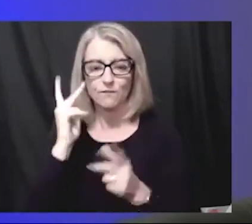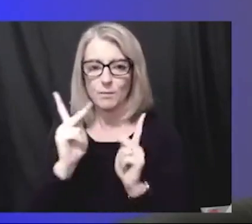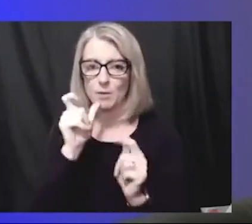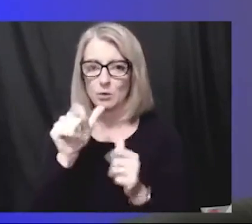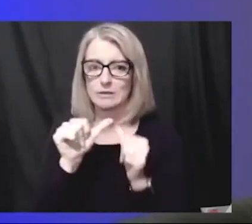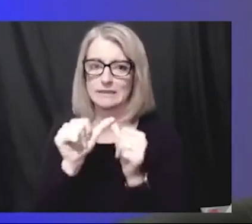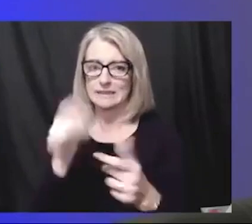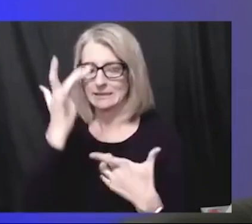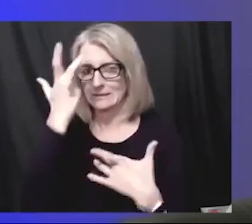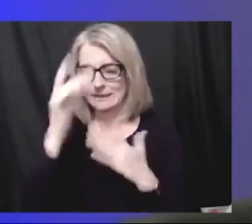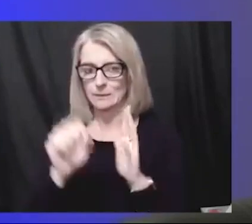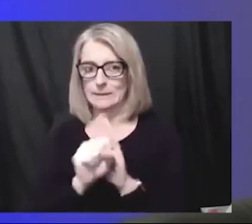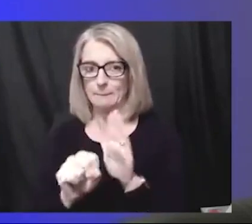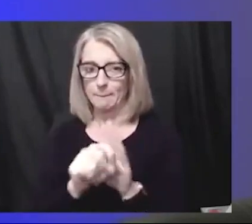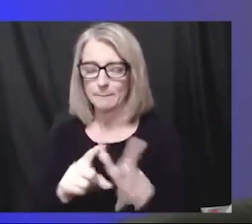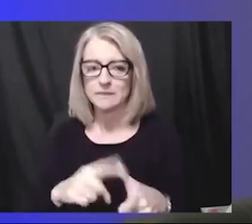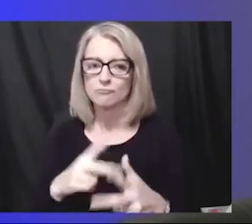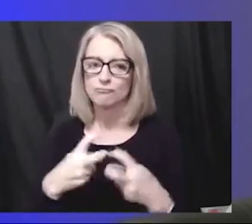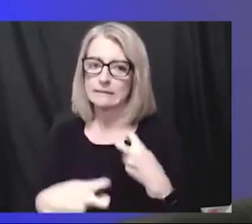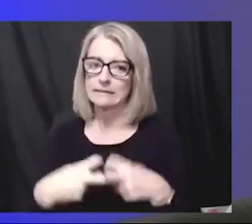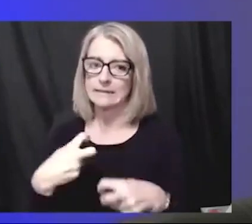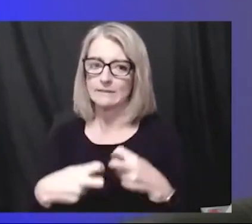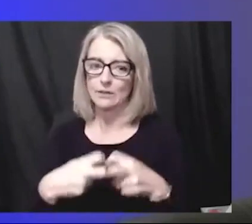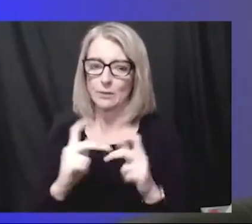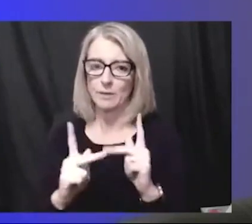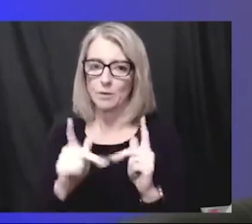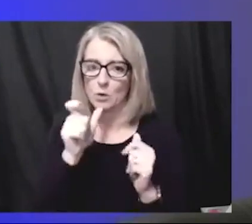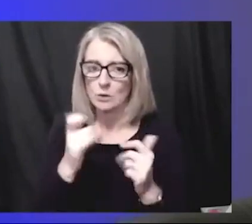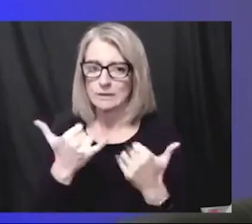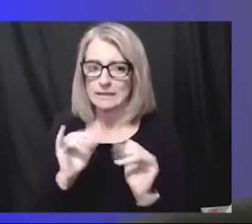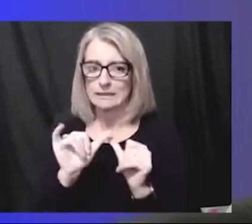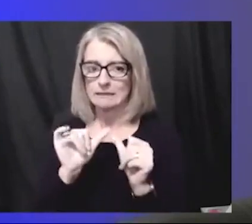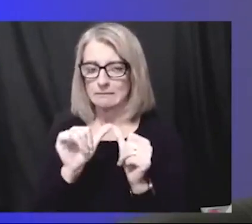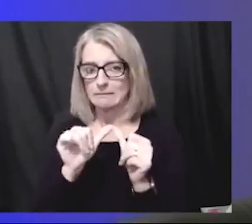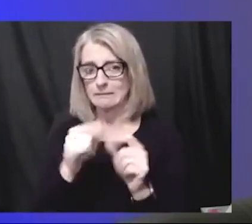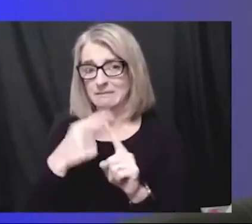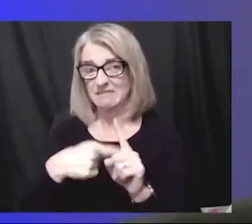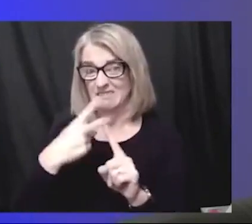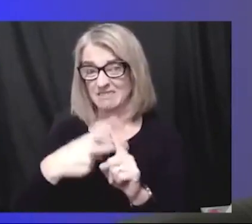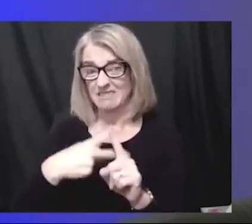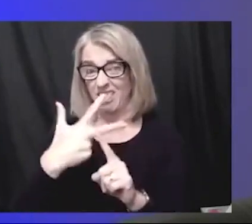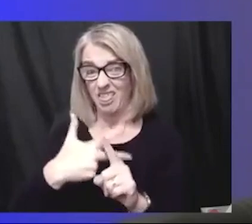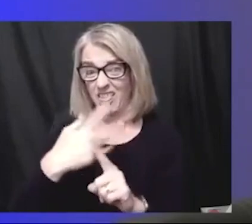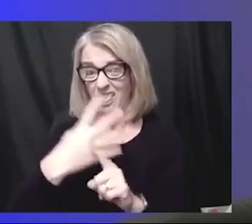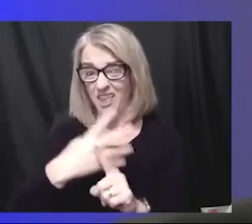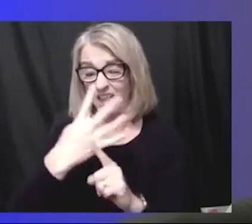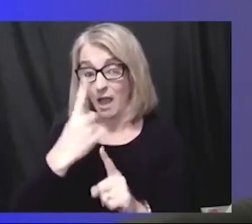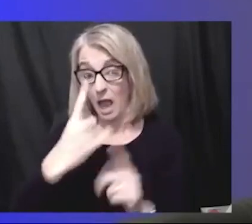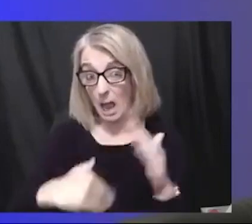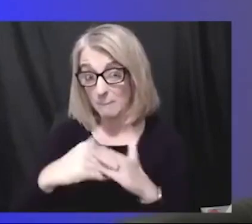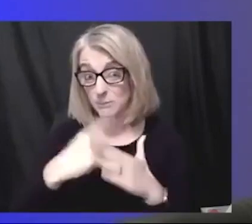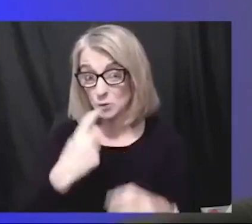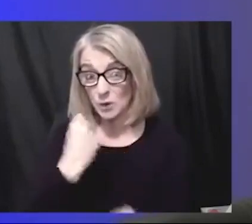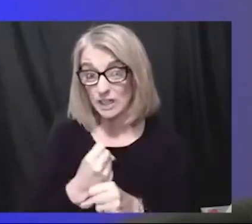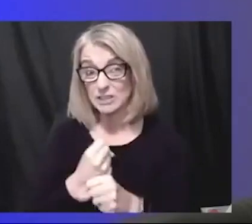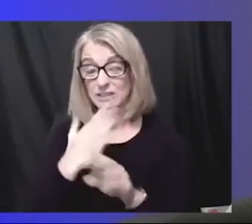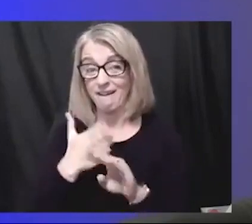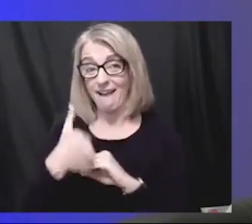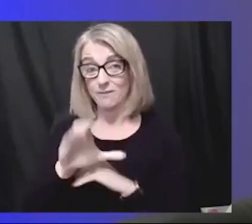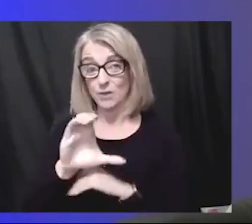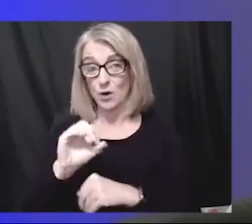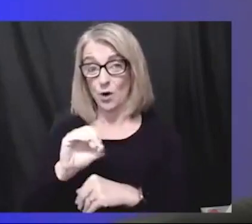can use in our charting and in our claims that actually go to the payer. But we're not seeing any special coverage, if